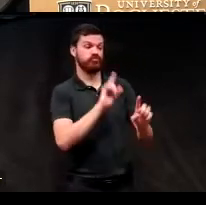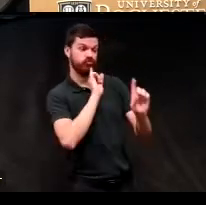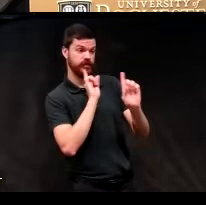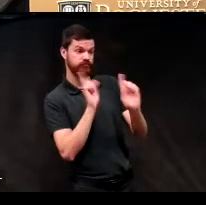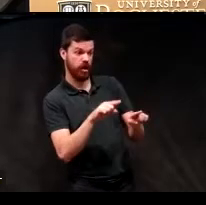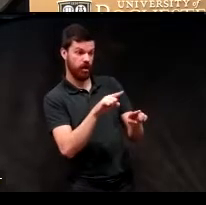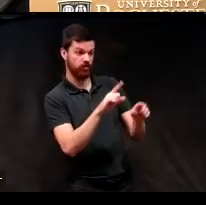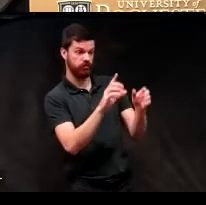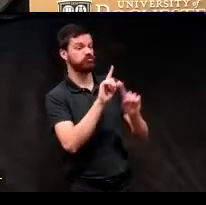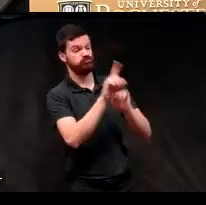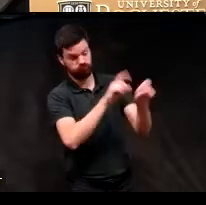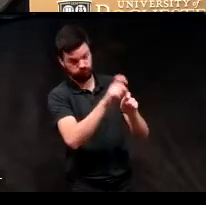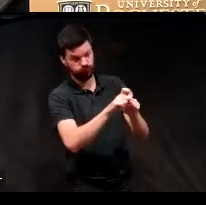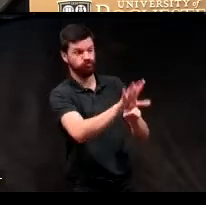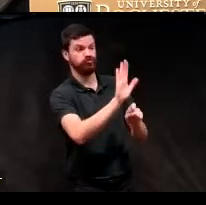they're given,